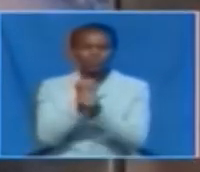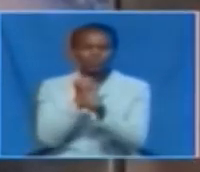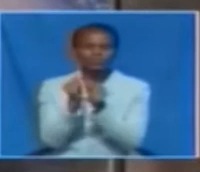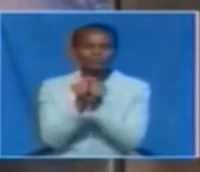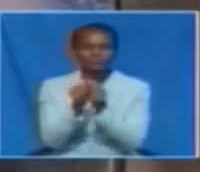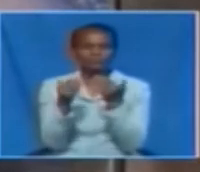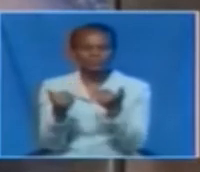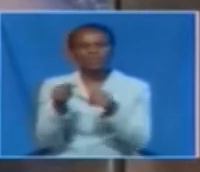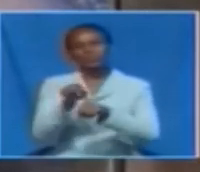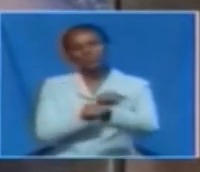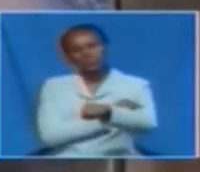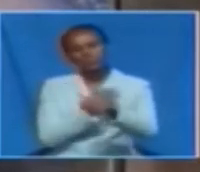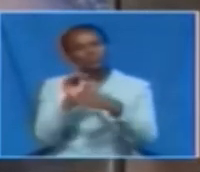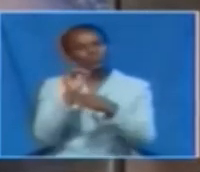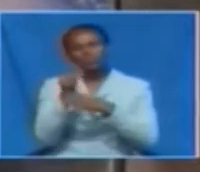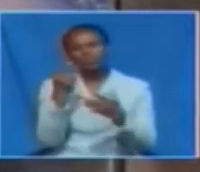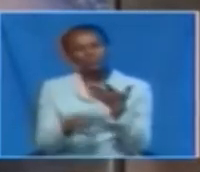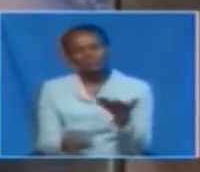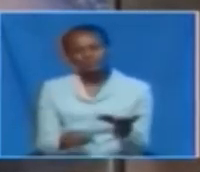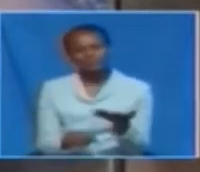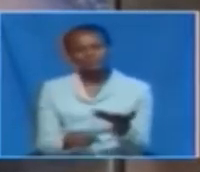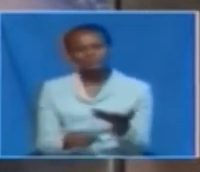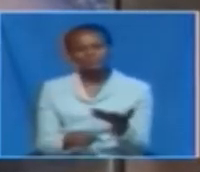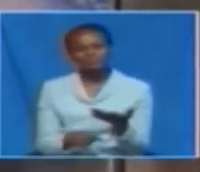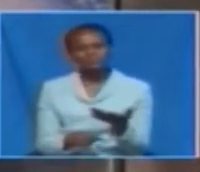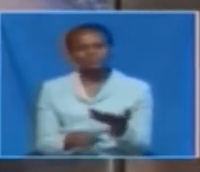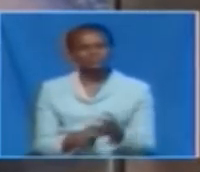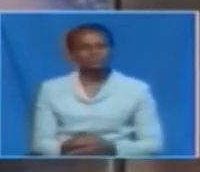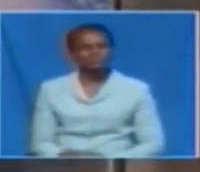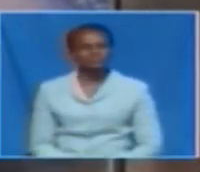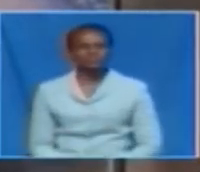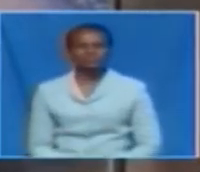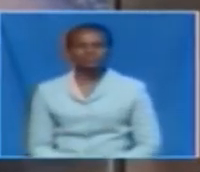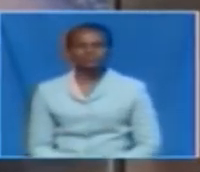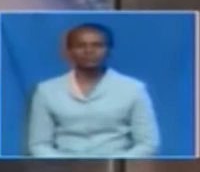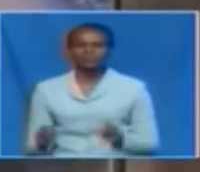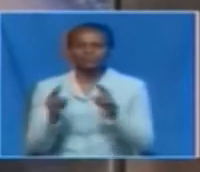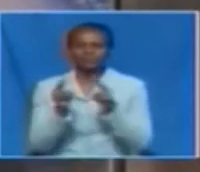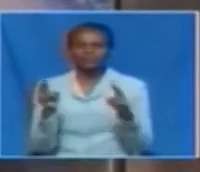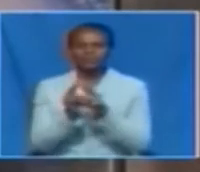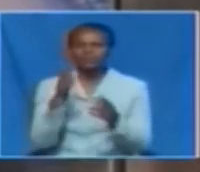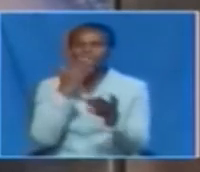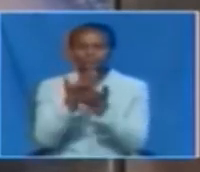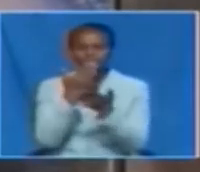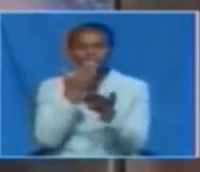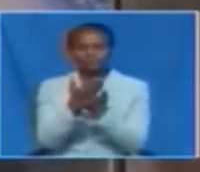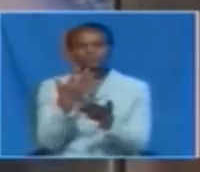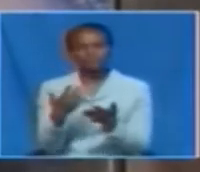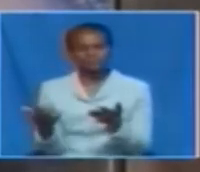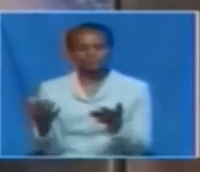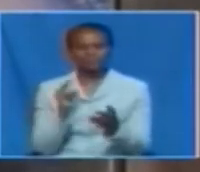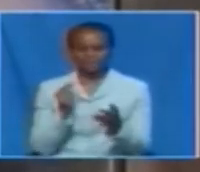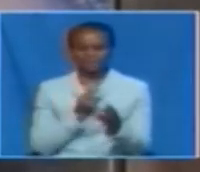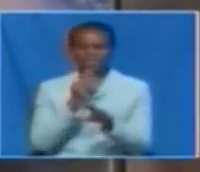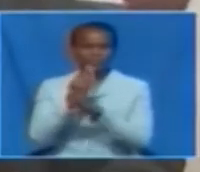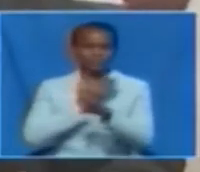think it's taking too long to probably sit? These are very sensitive matters. We've never been here before as